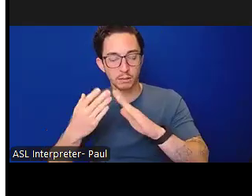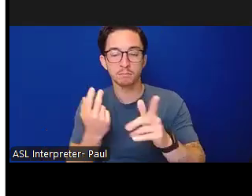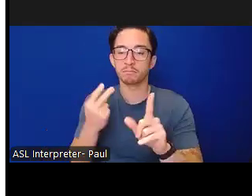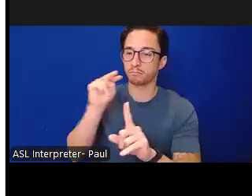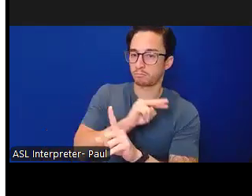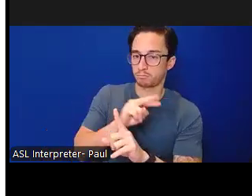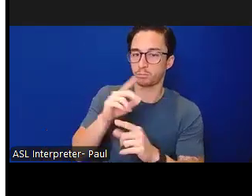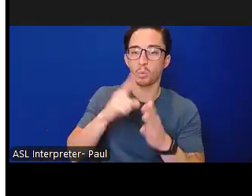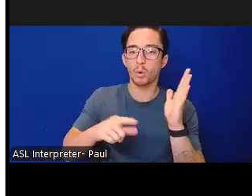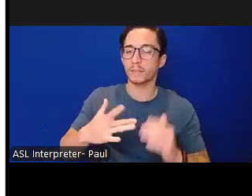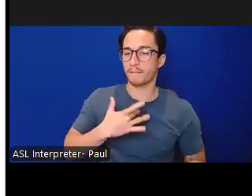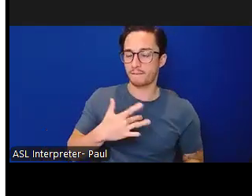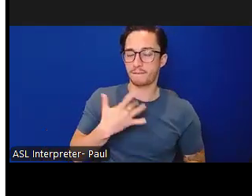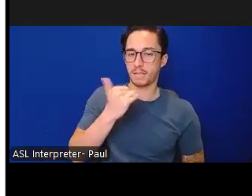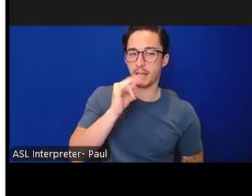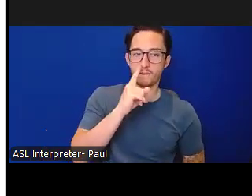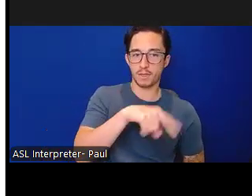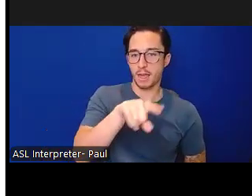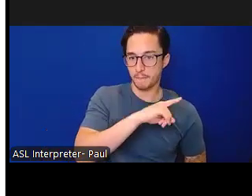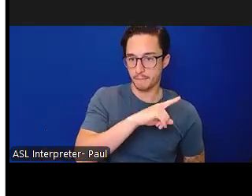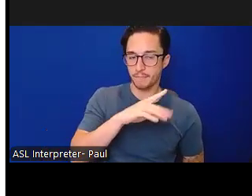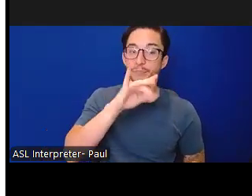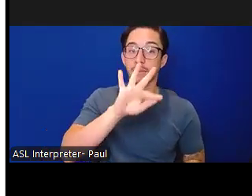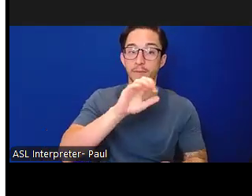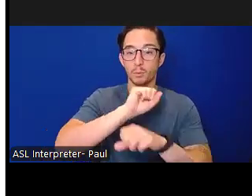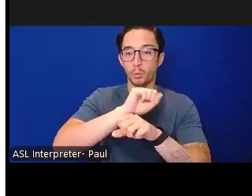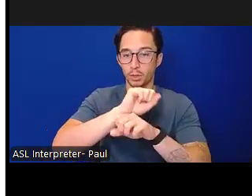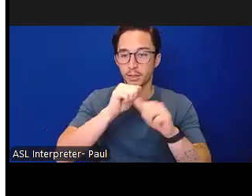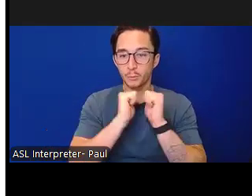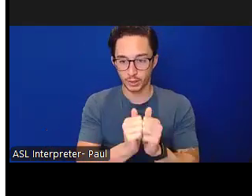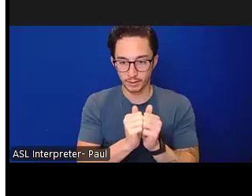what it feels like to them when they're working with advocates.